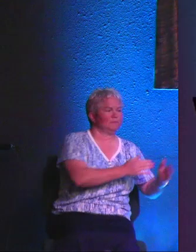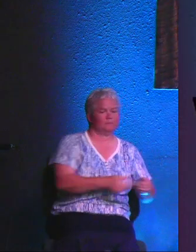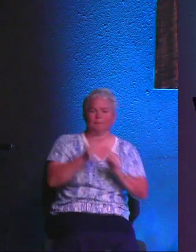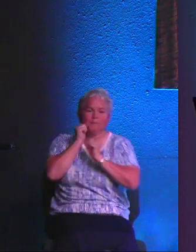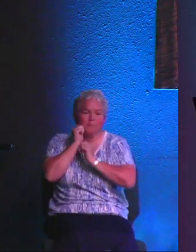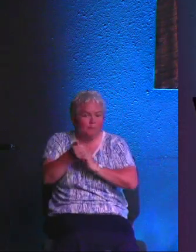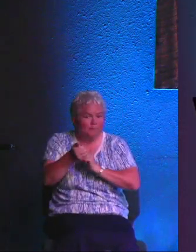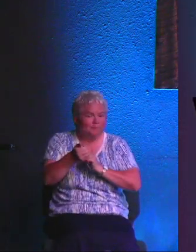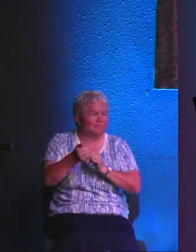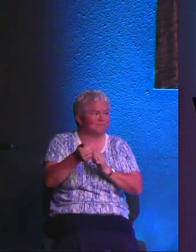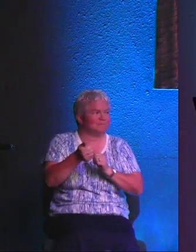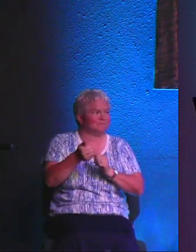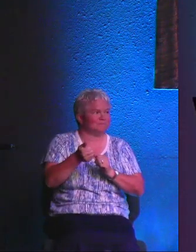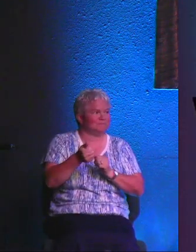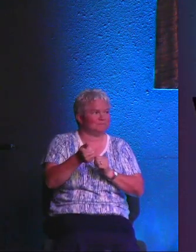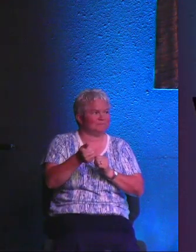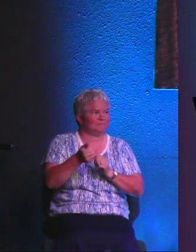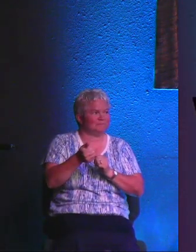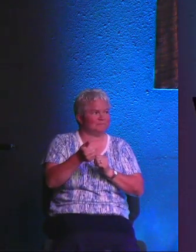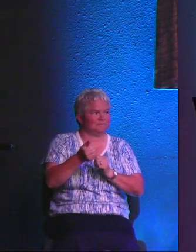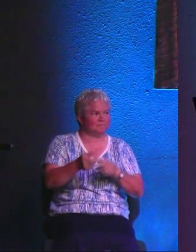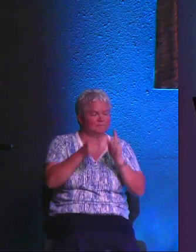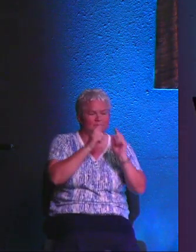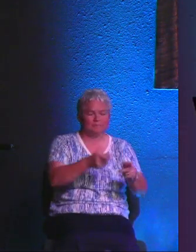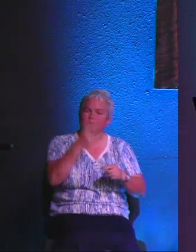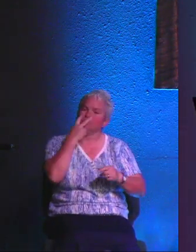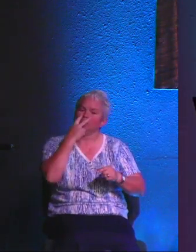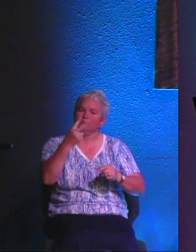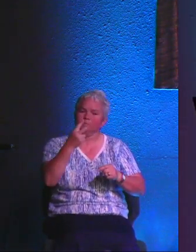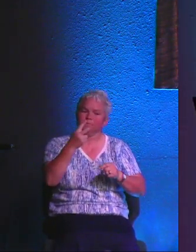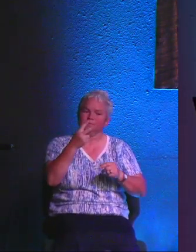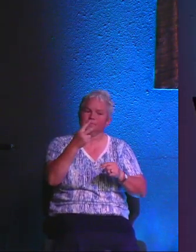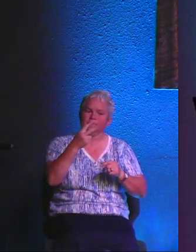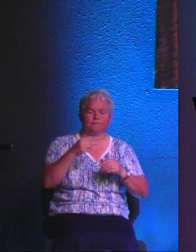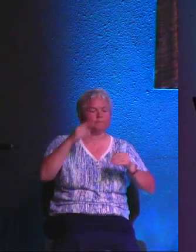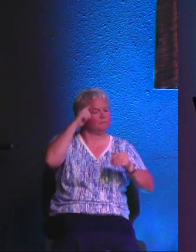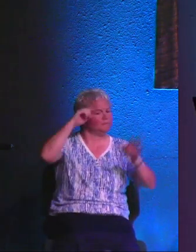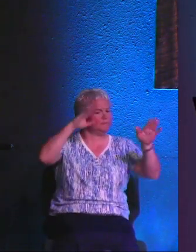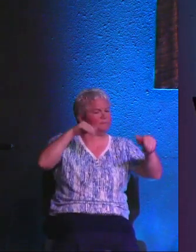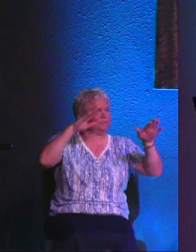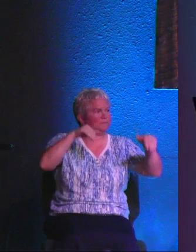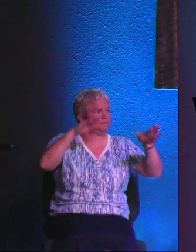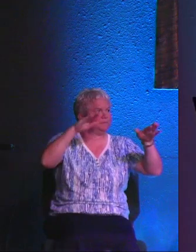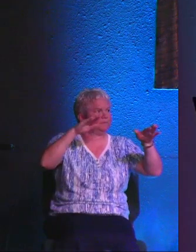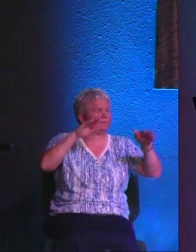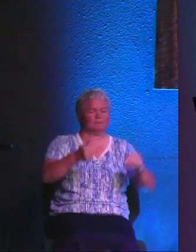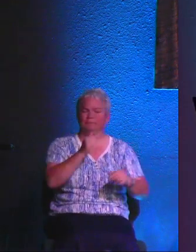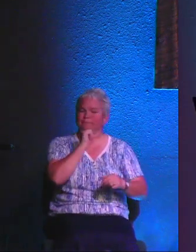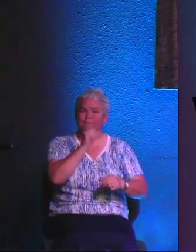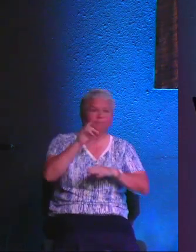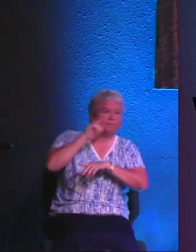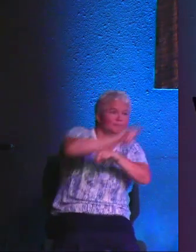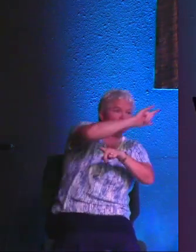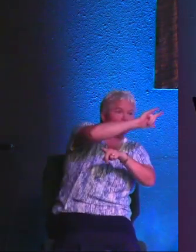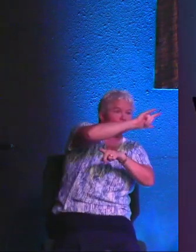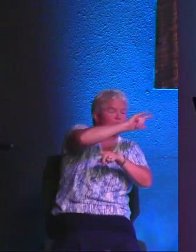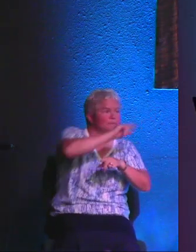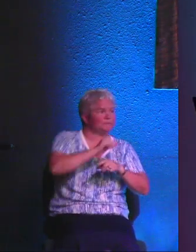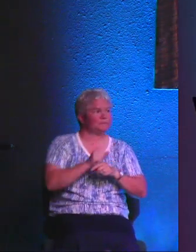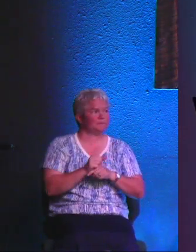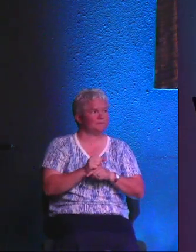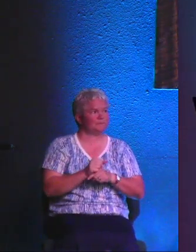arrival tomorrow. Looking forward to seeing you then. Hope your journey is as uneventful as mine